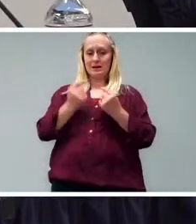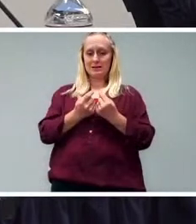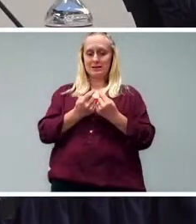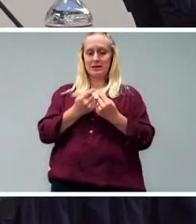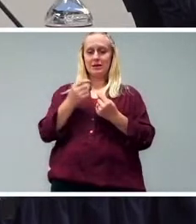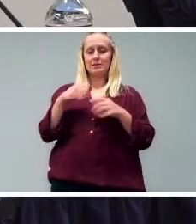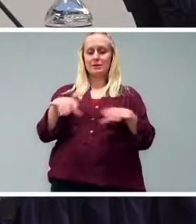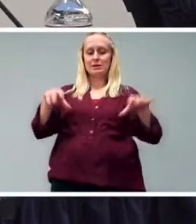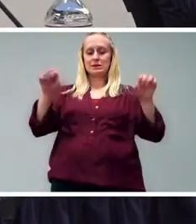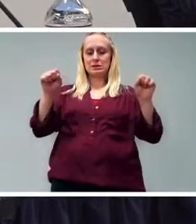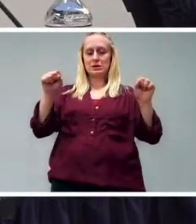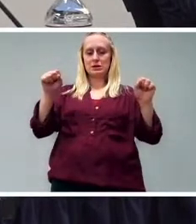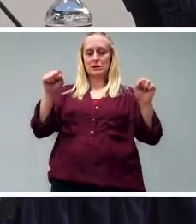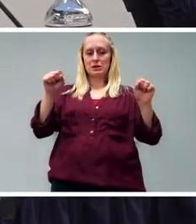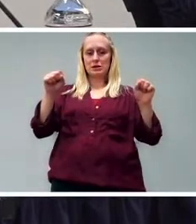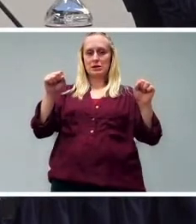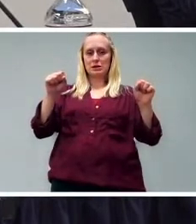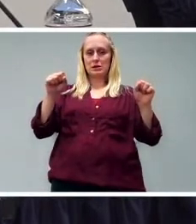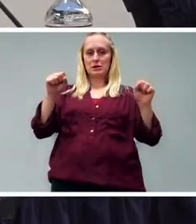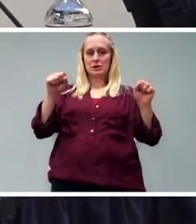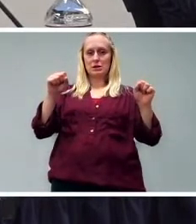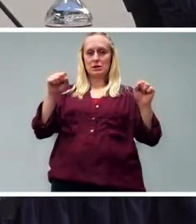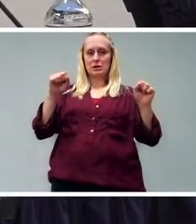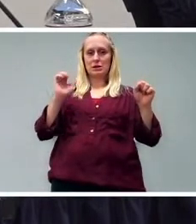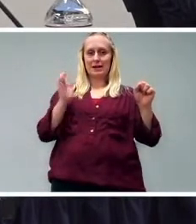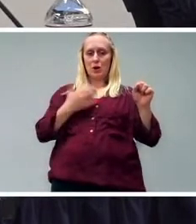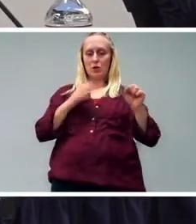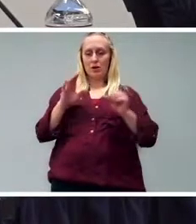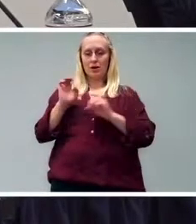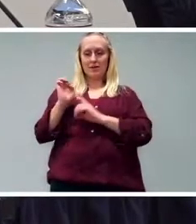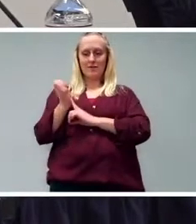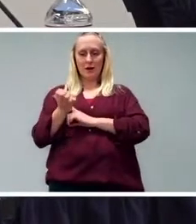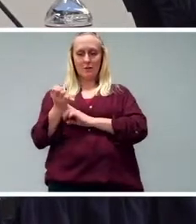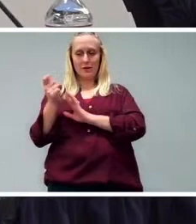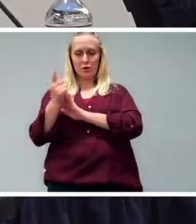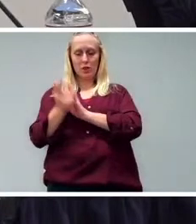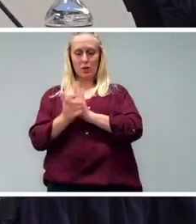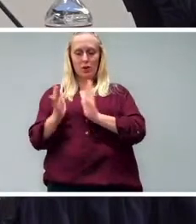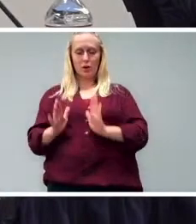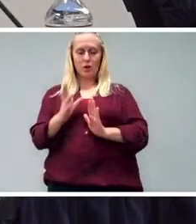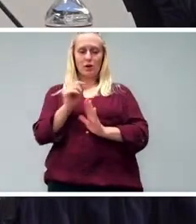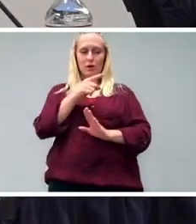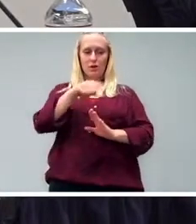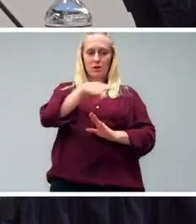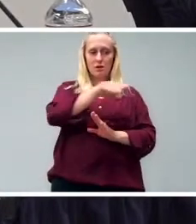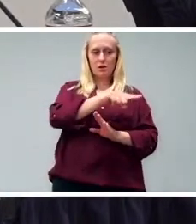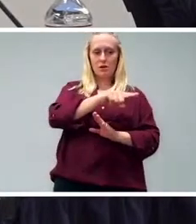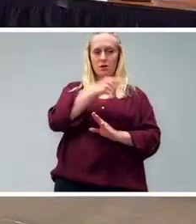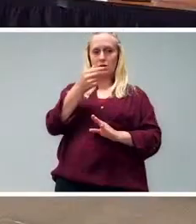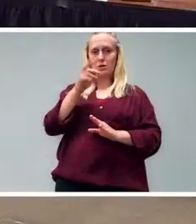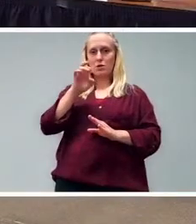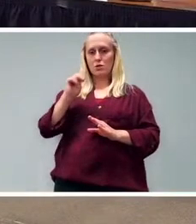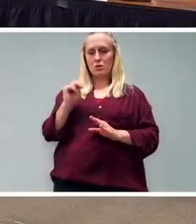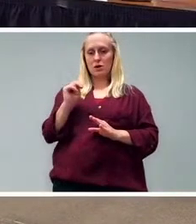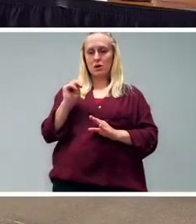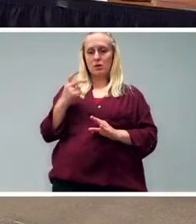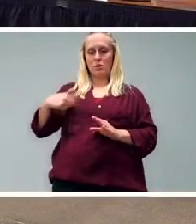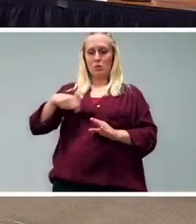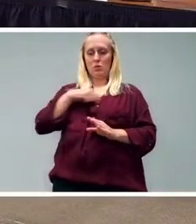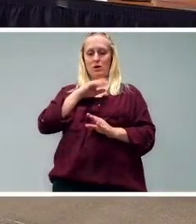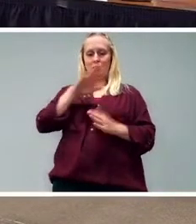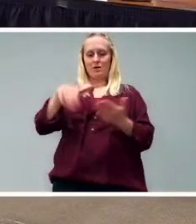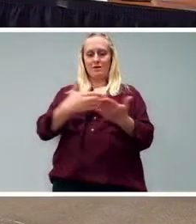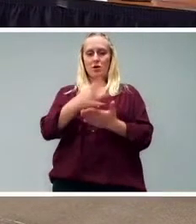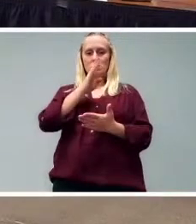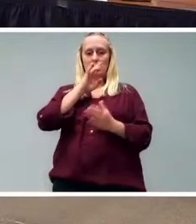and our own environmental attorney and Lynn Green to talk about how we are required